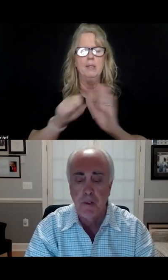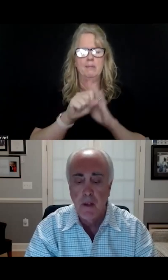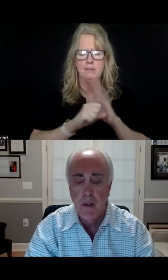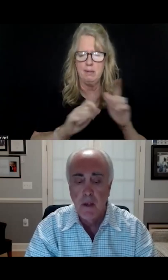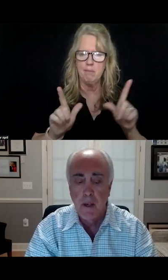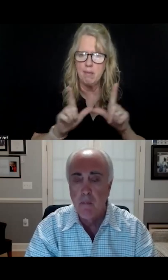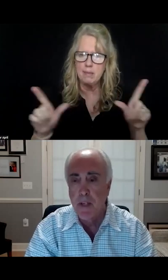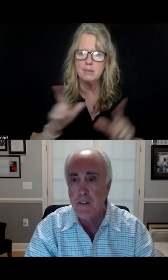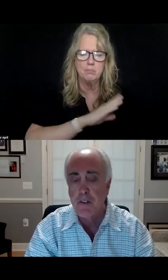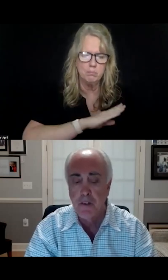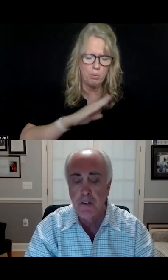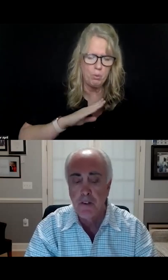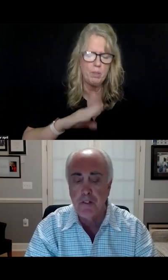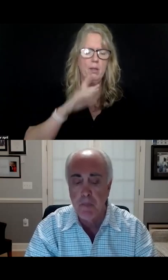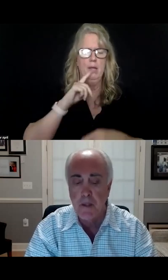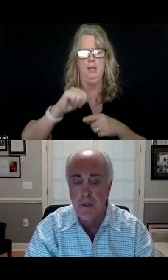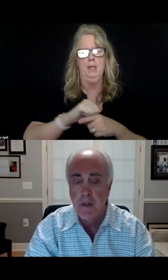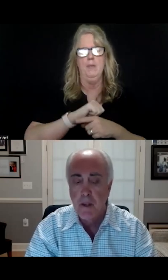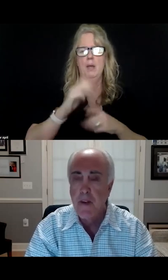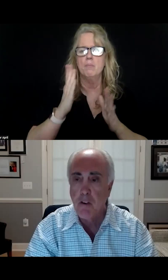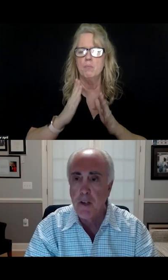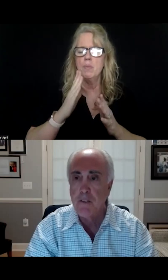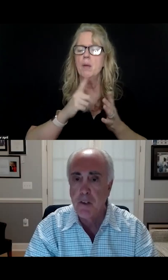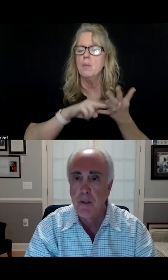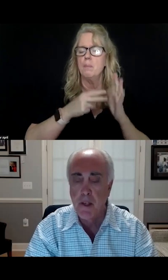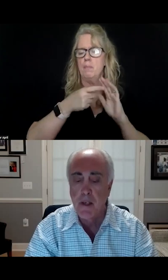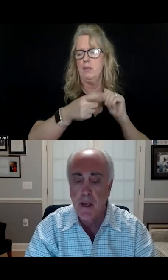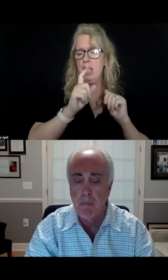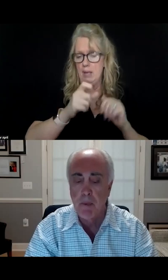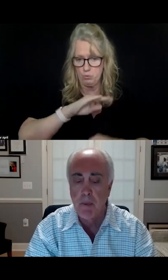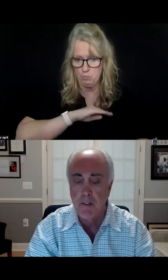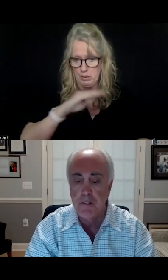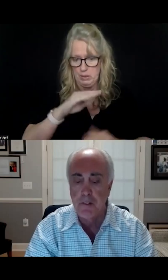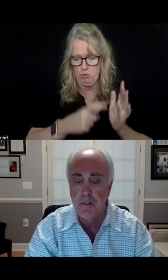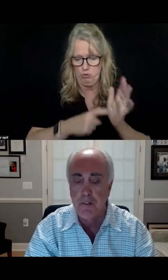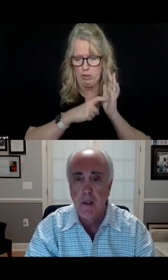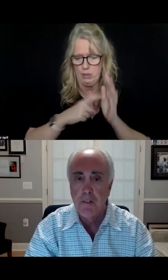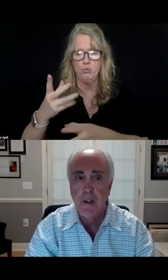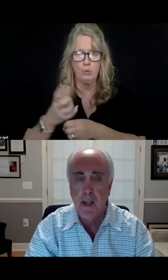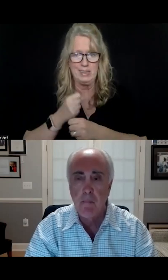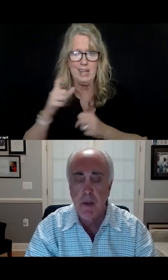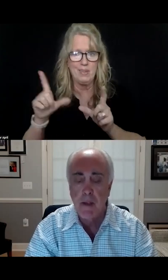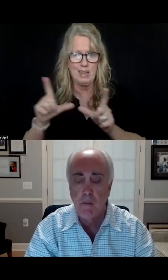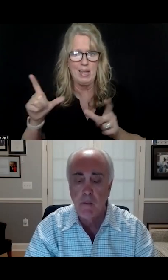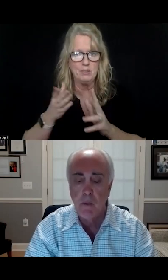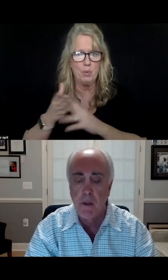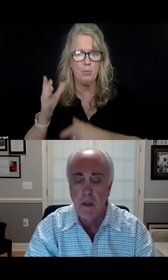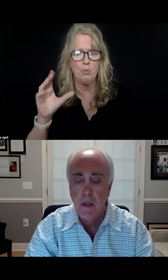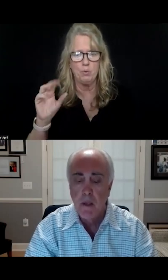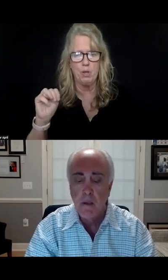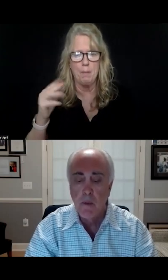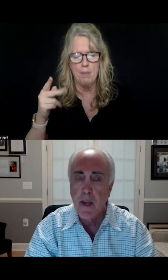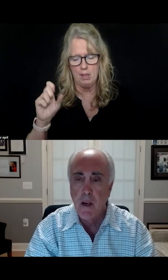boards, and practitioners must meet that criteria to get a compact license. So the compact can